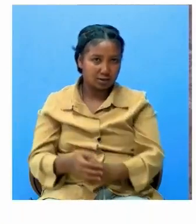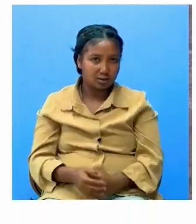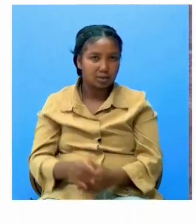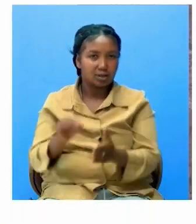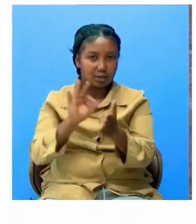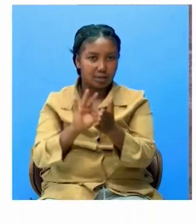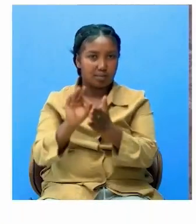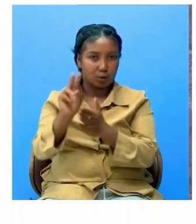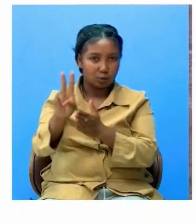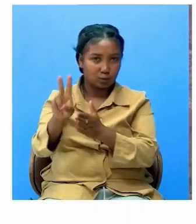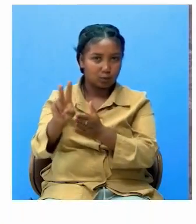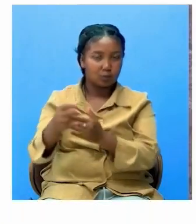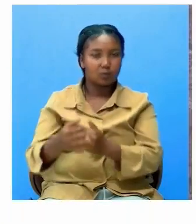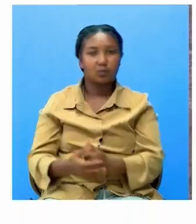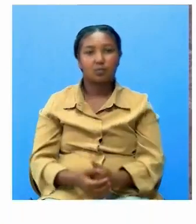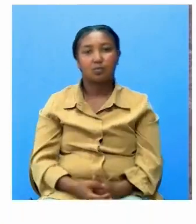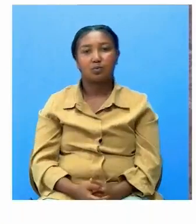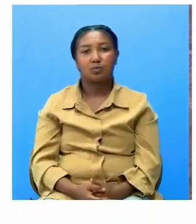Number 2.